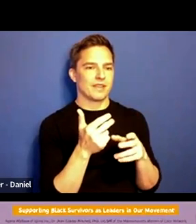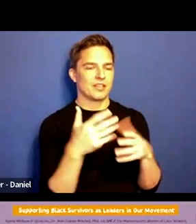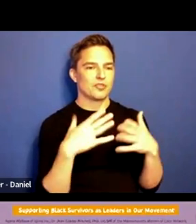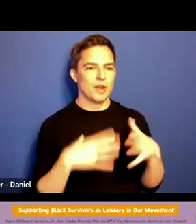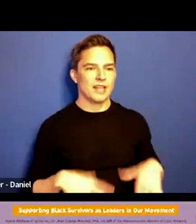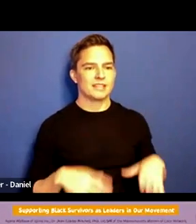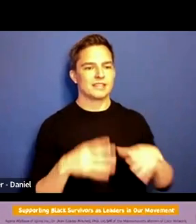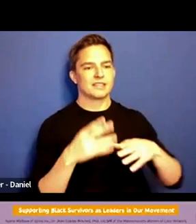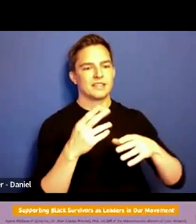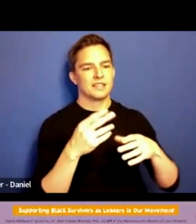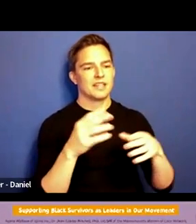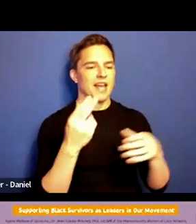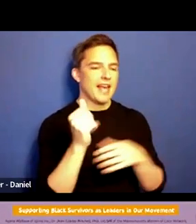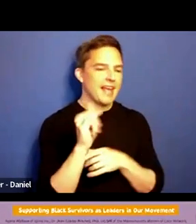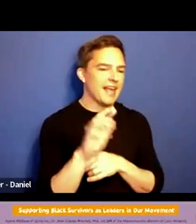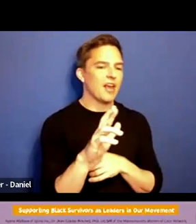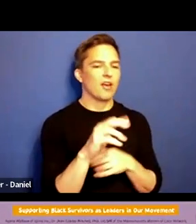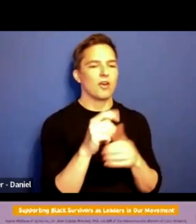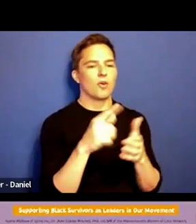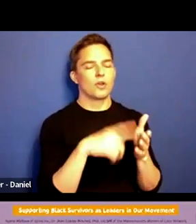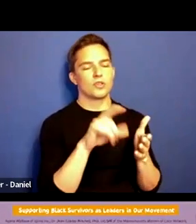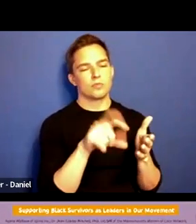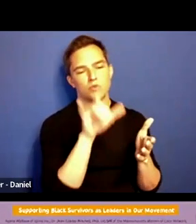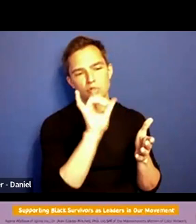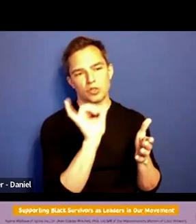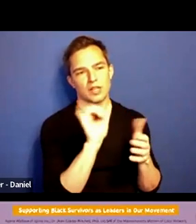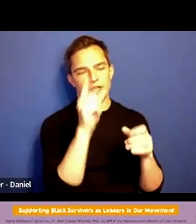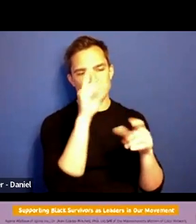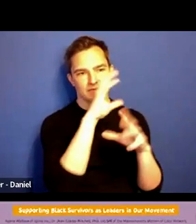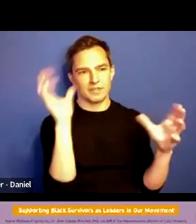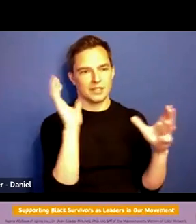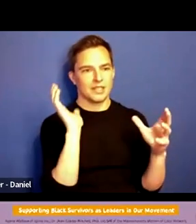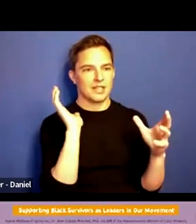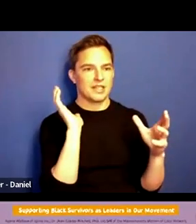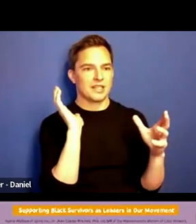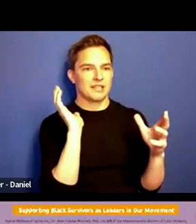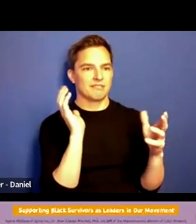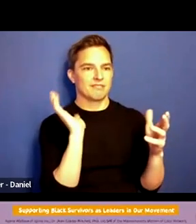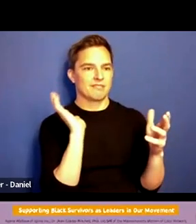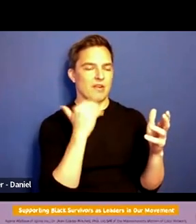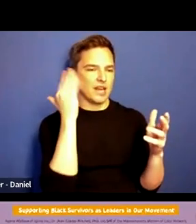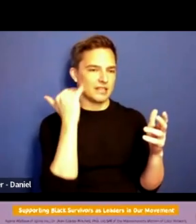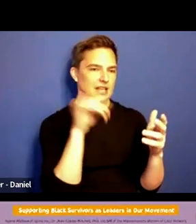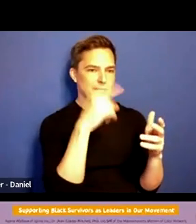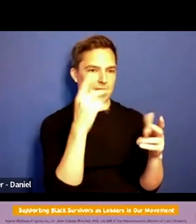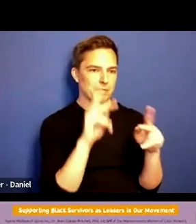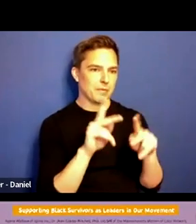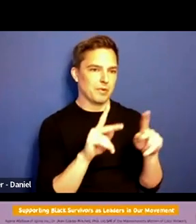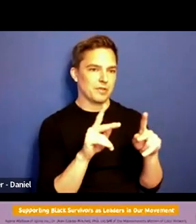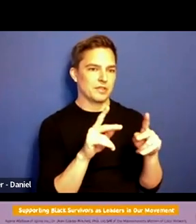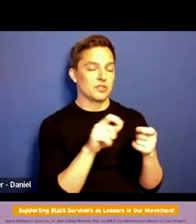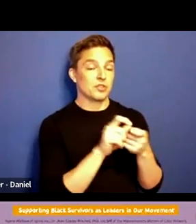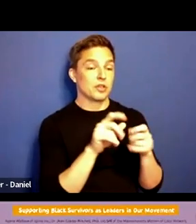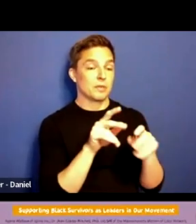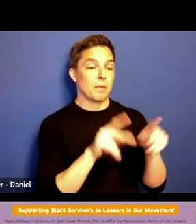and what you're supposed to look like, the schema in our heads too, as Black people. There's in certain populations,